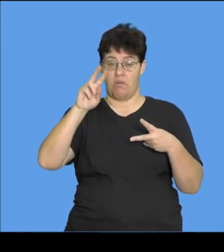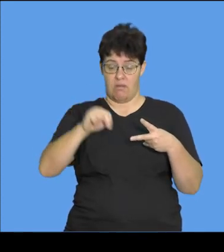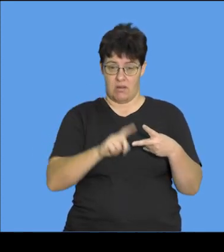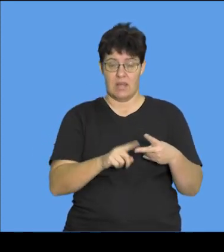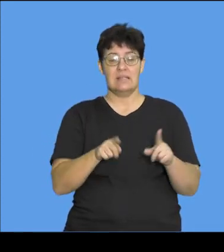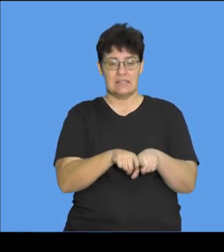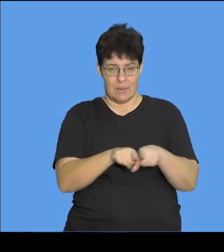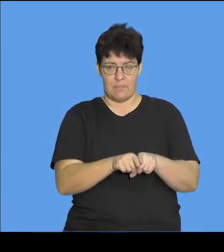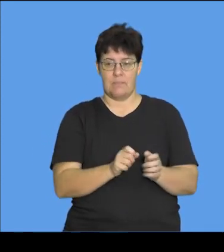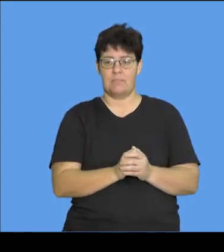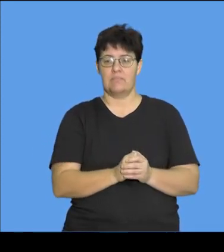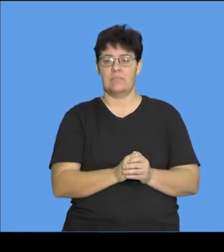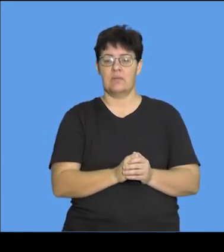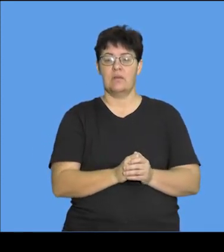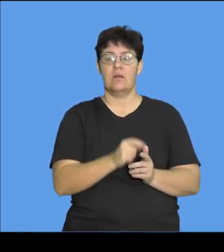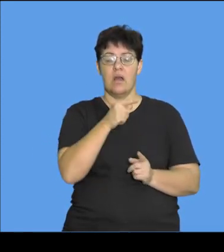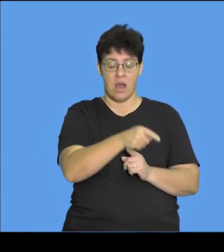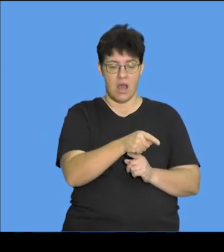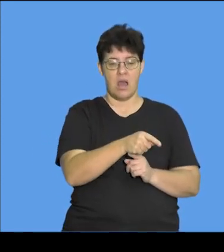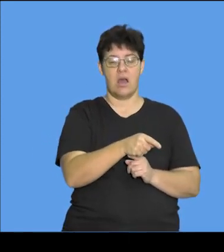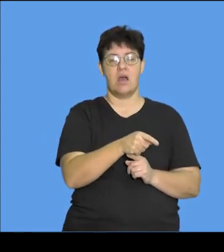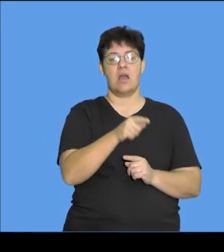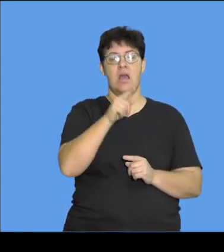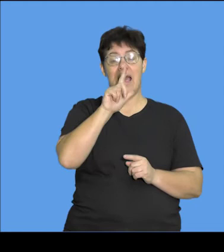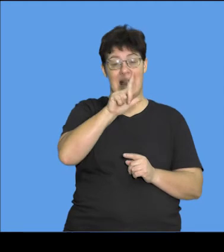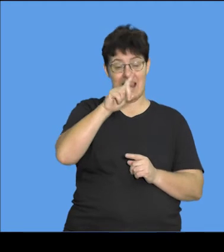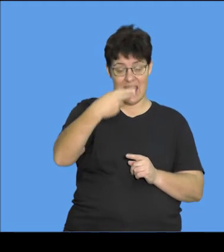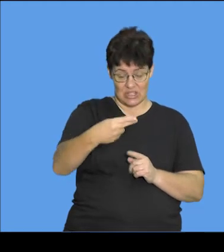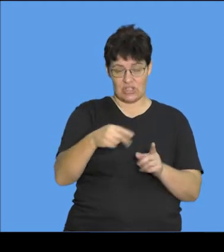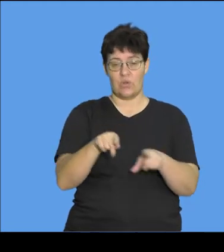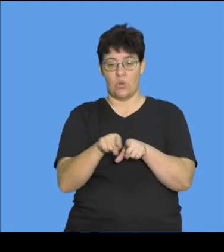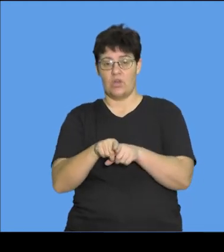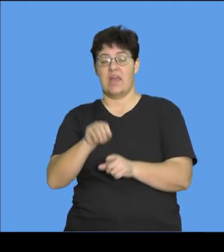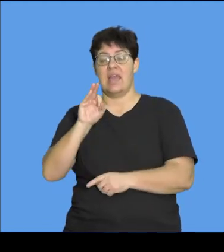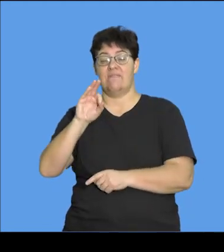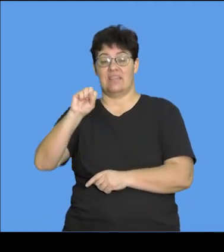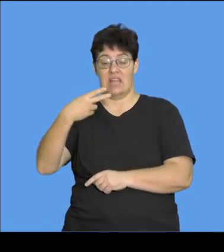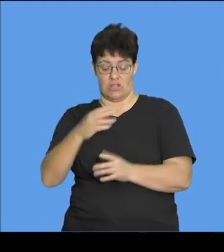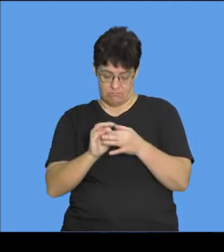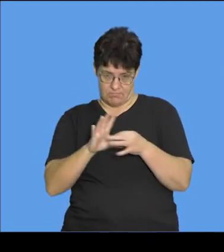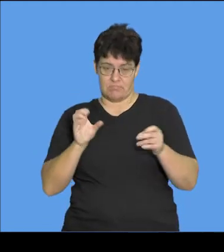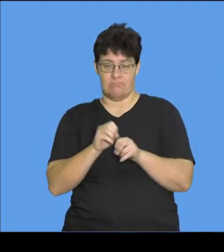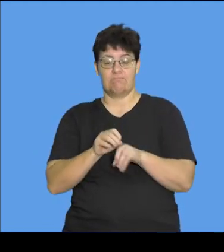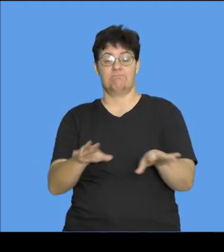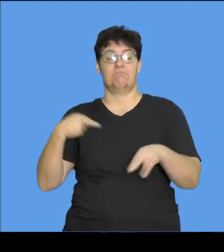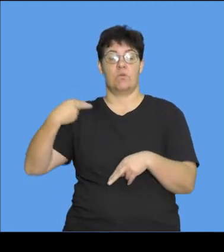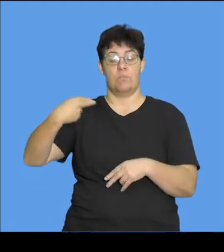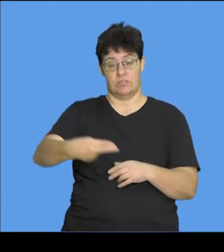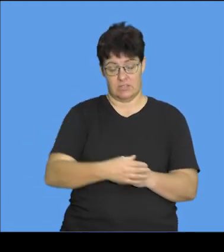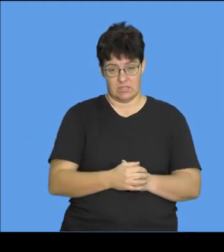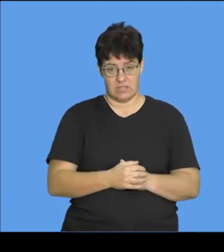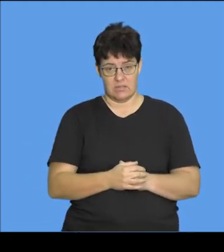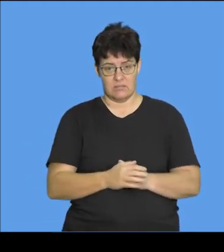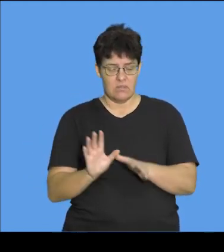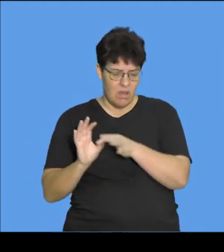of the hormones from the pituitary gland, which are LH and FSH, and we look at the relationship of